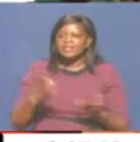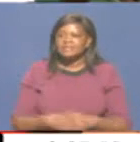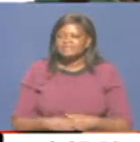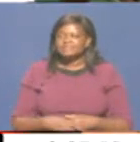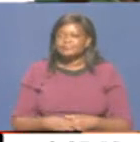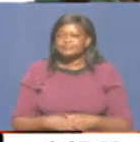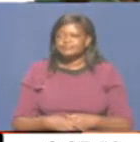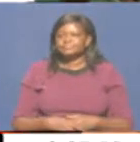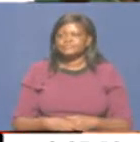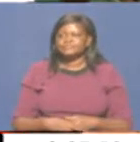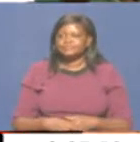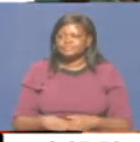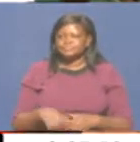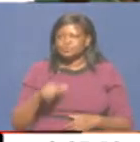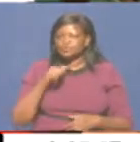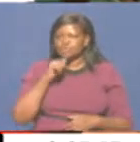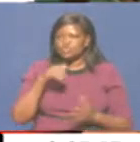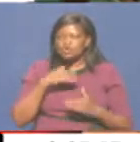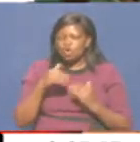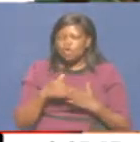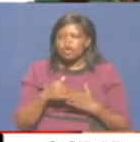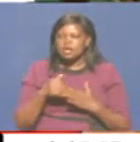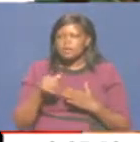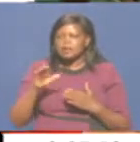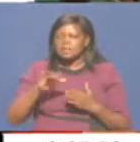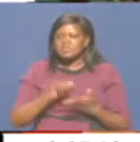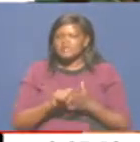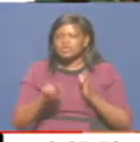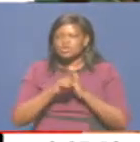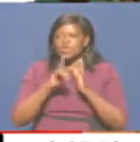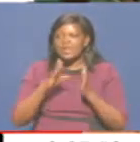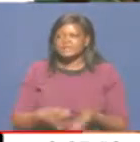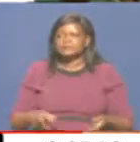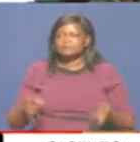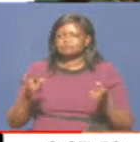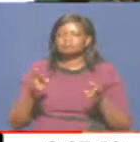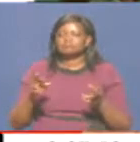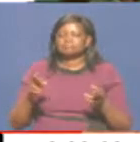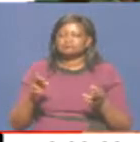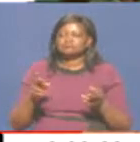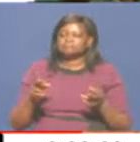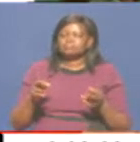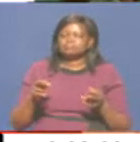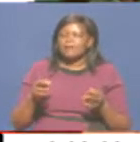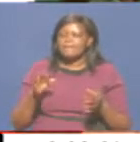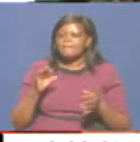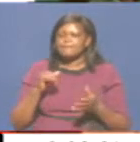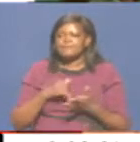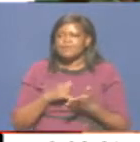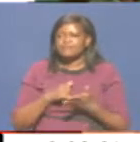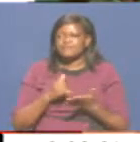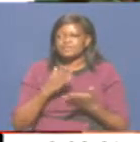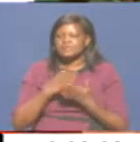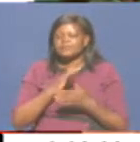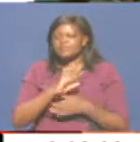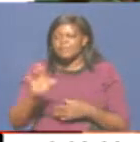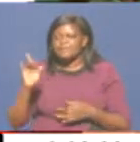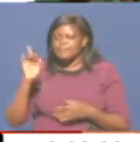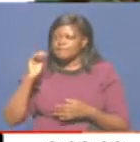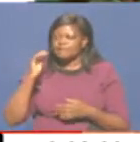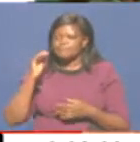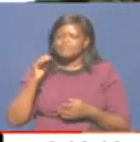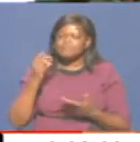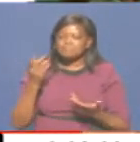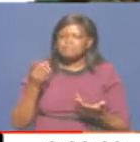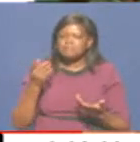instances are such that lawyers are willingly being involved in this. Some of them, by the very nature of what they do,